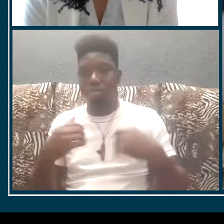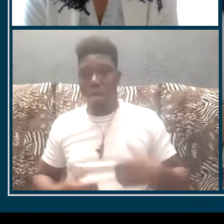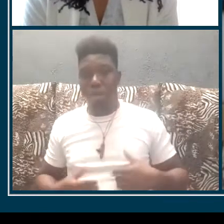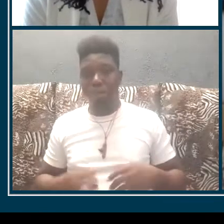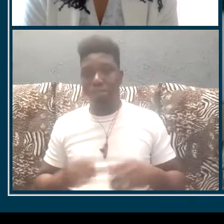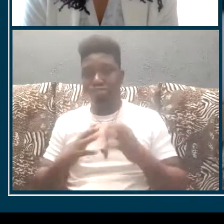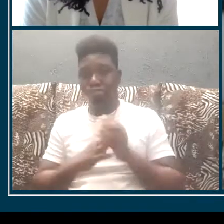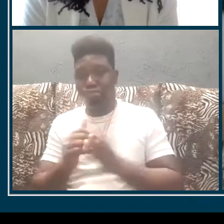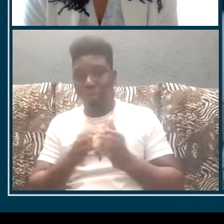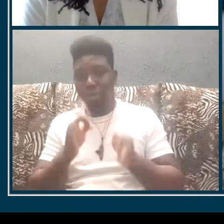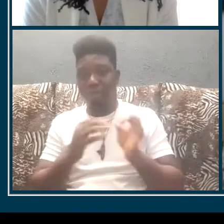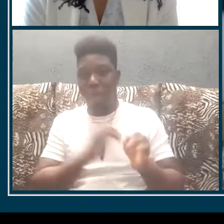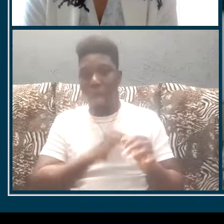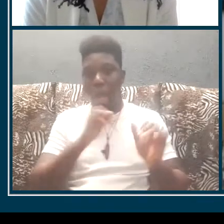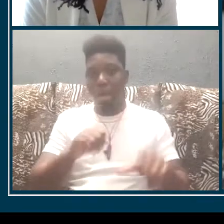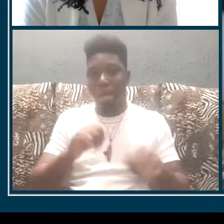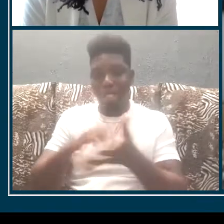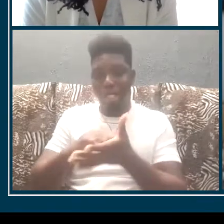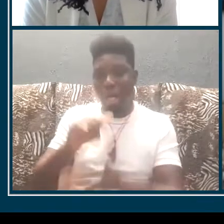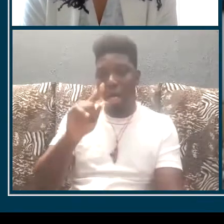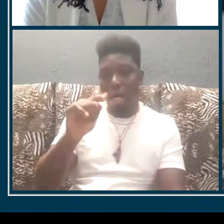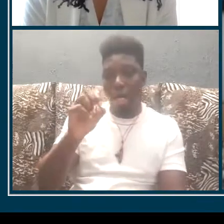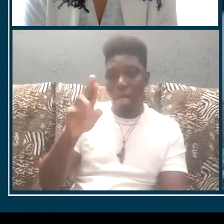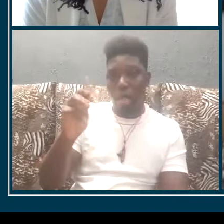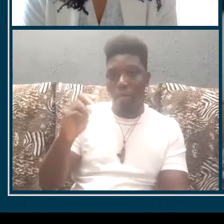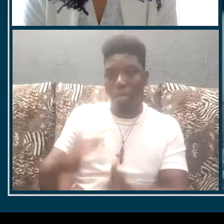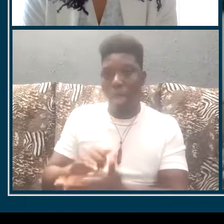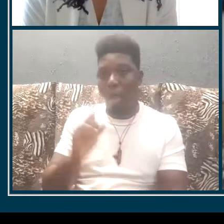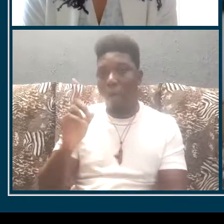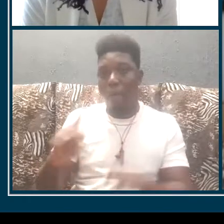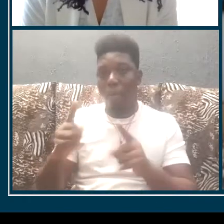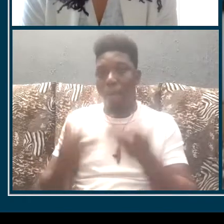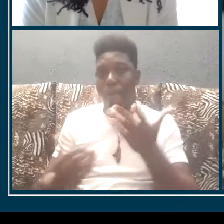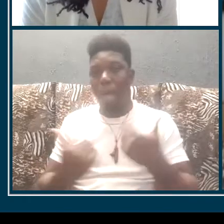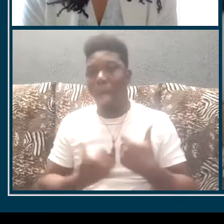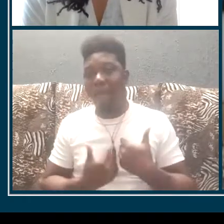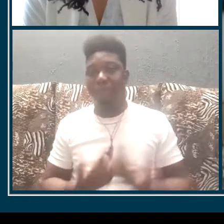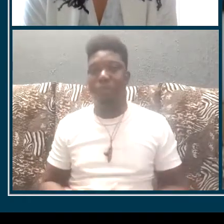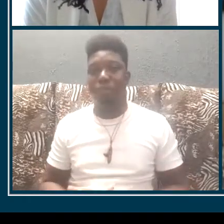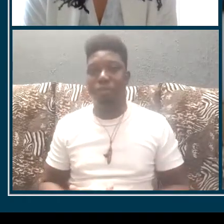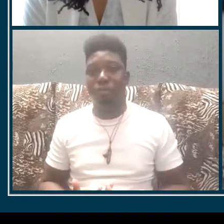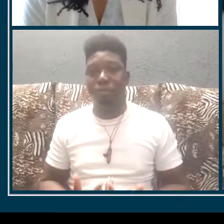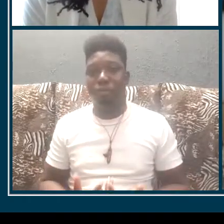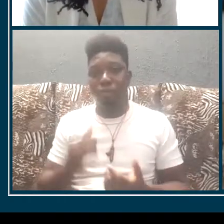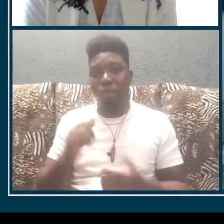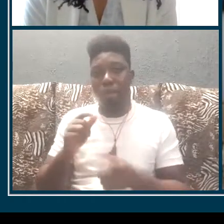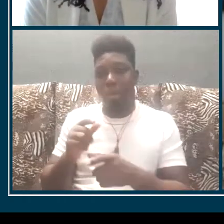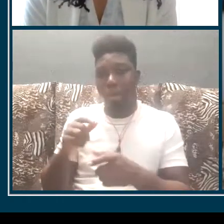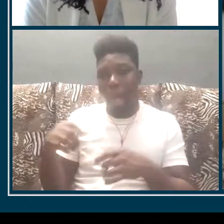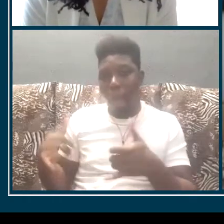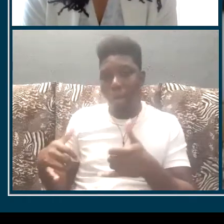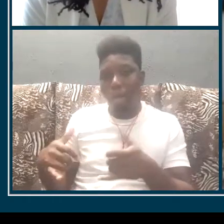people might not have. But whatever side of the coin I'm playing, both are still a reality, right? I'm still